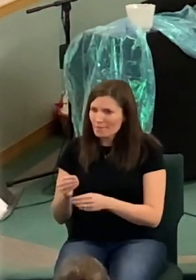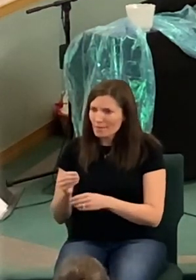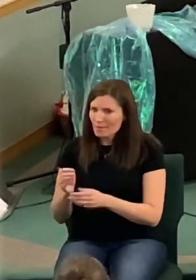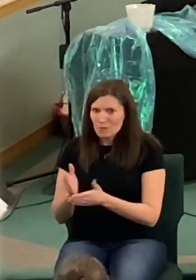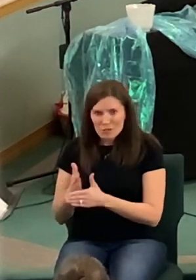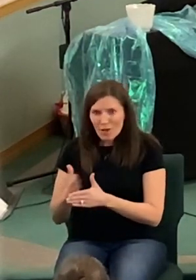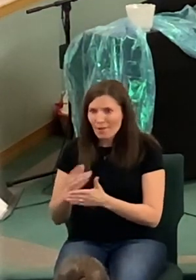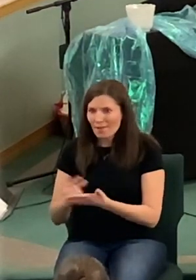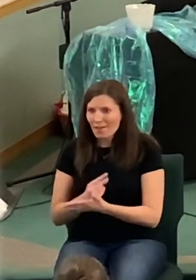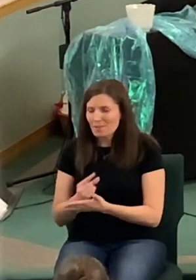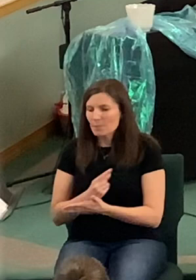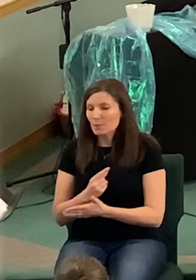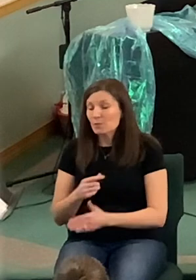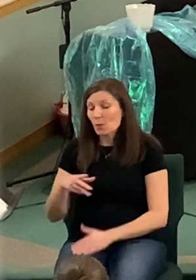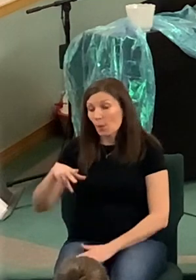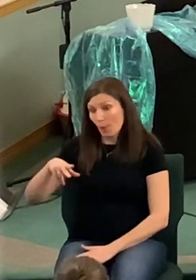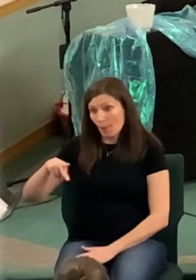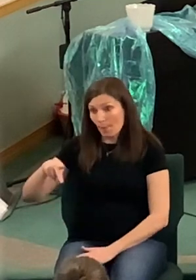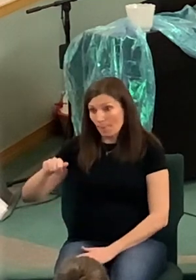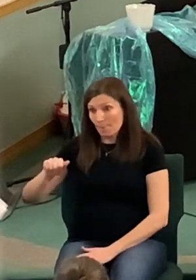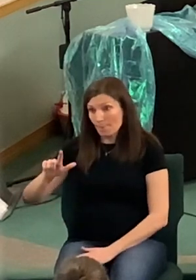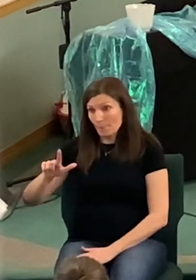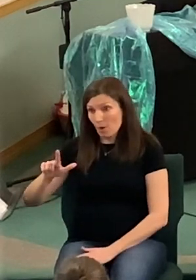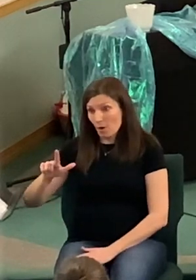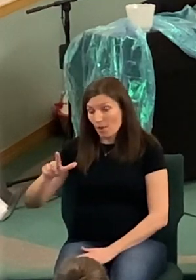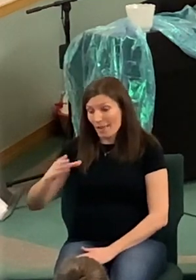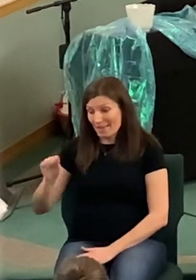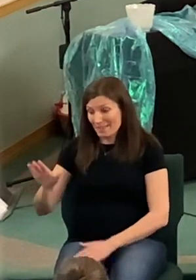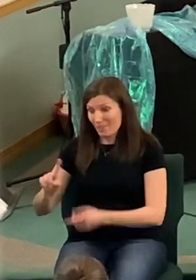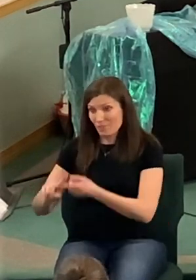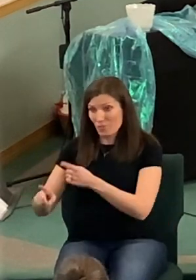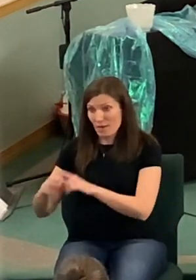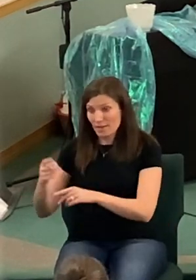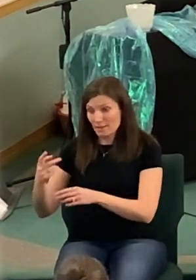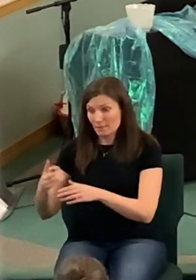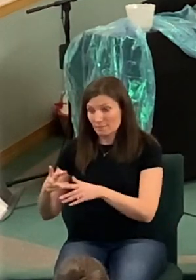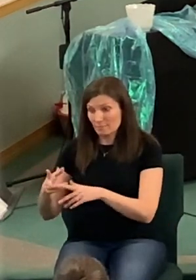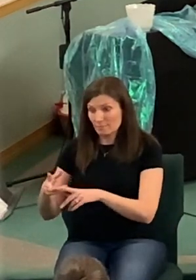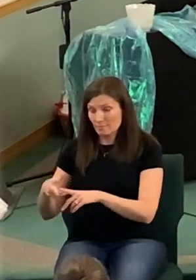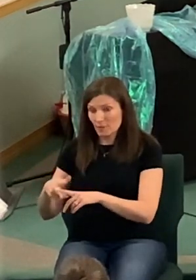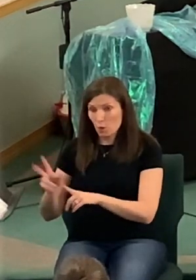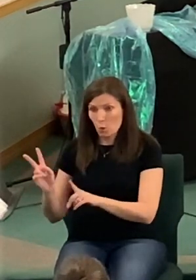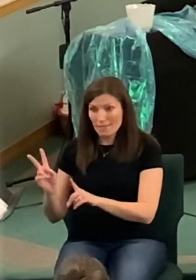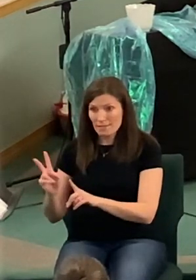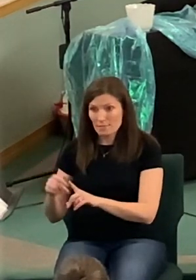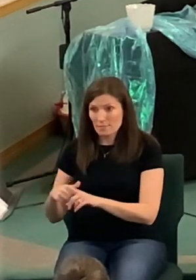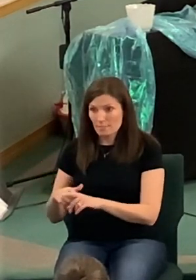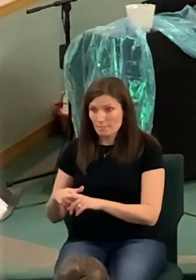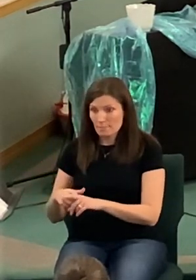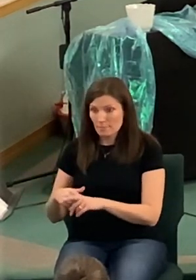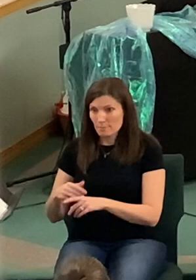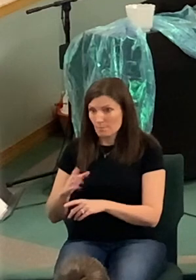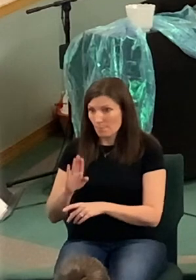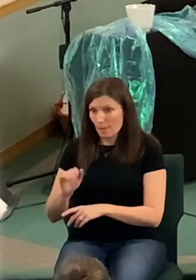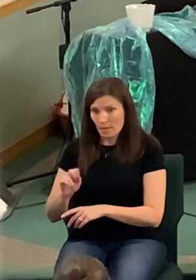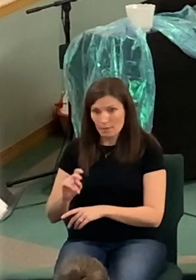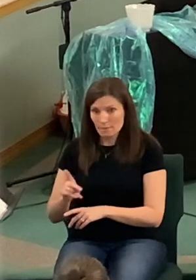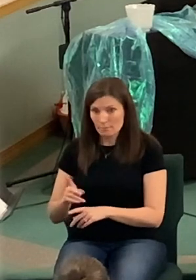So Paul and one of the other band members quit, and they went to go tell their boss, their business manager, Paul